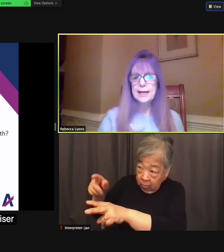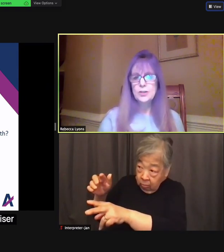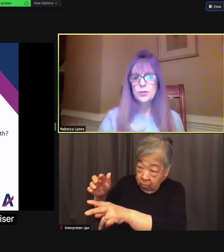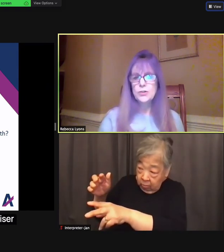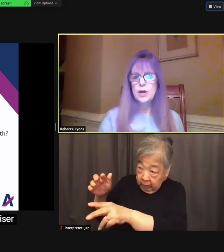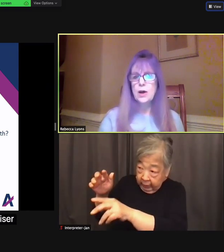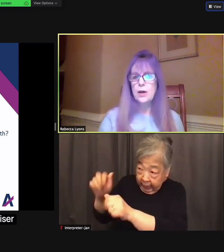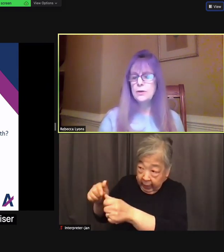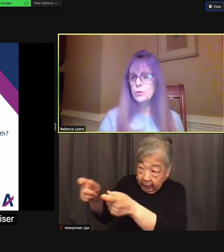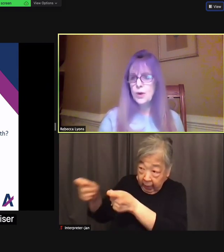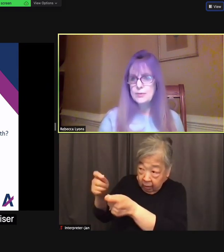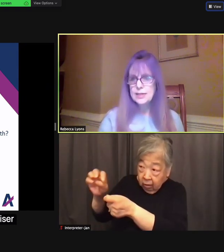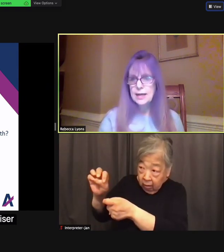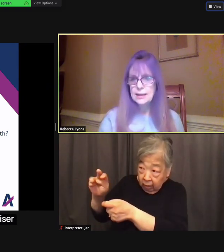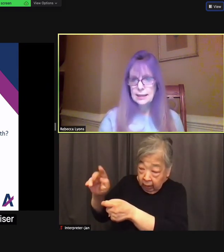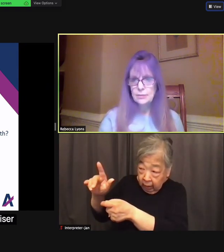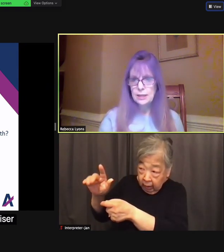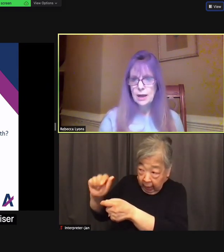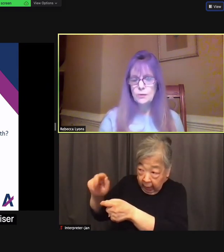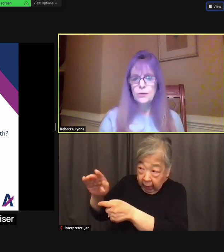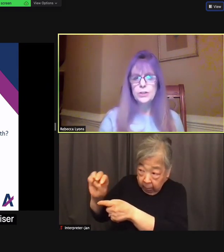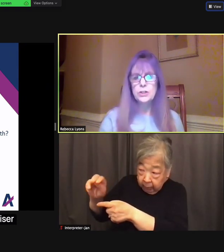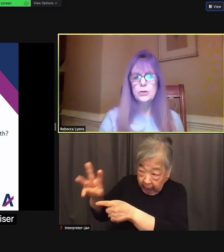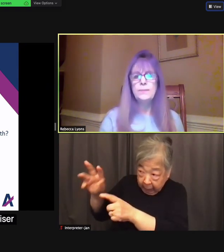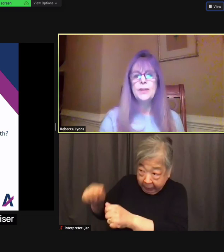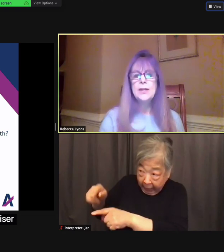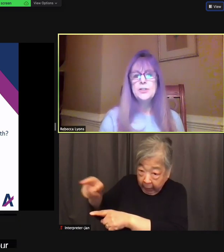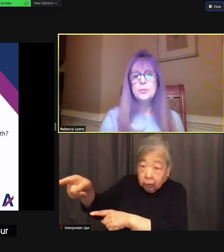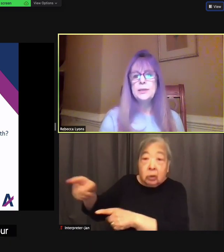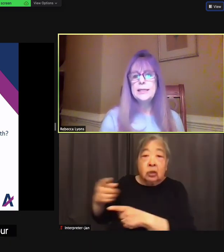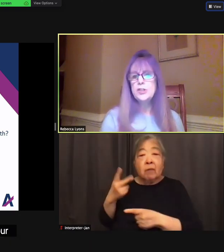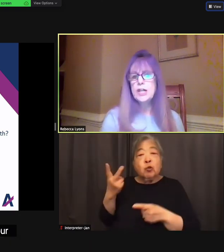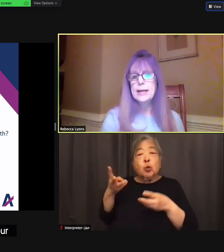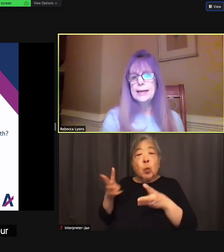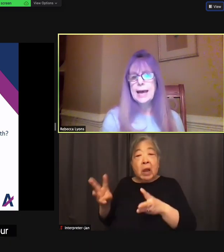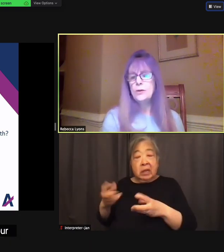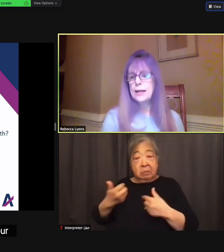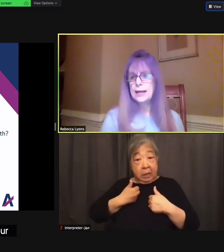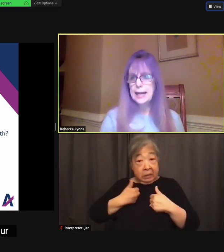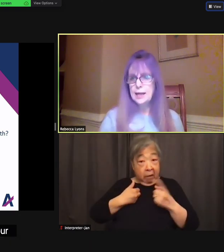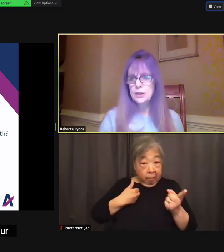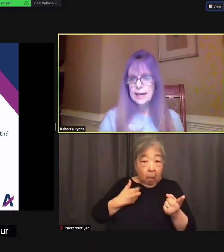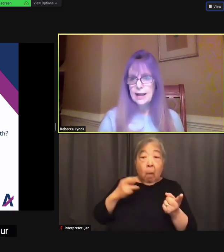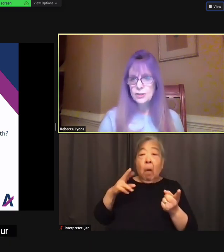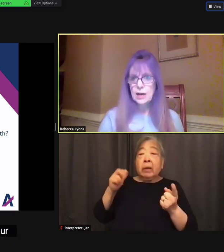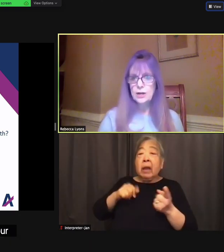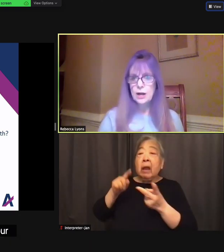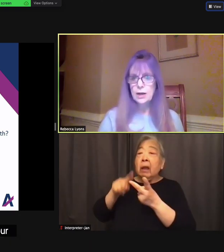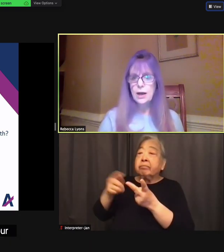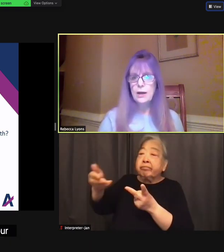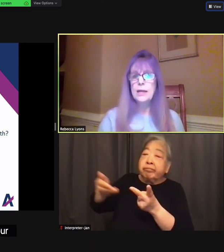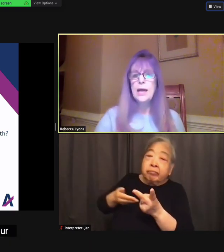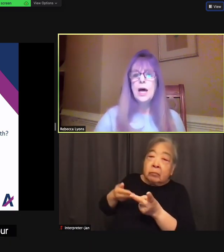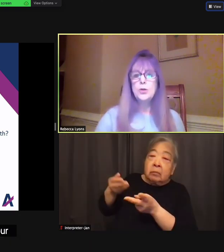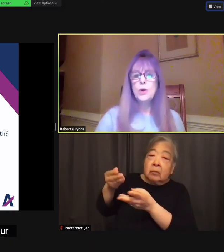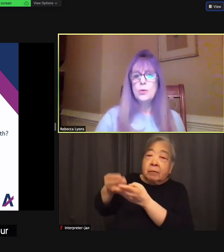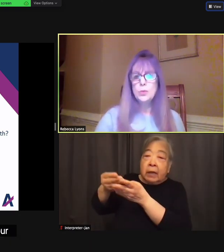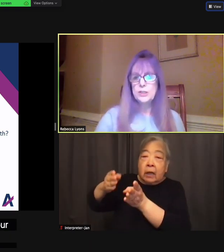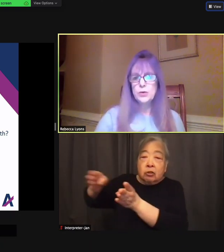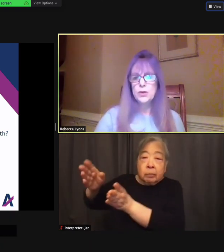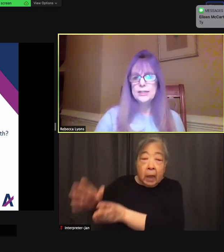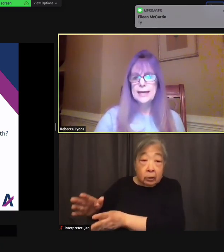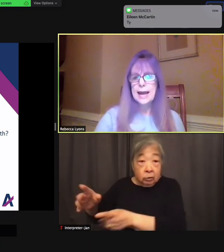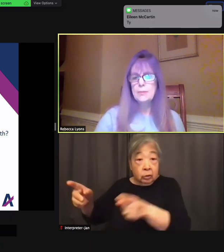and answers on our website that can be helpful to you. So please check it out at able-now.com under